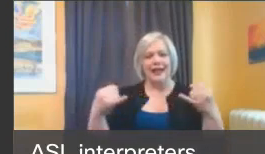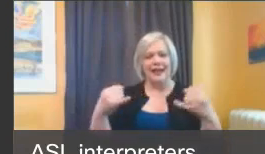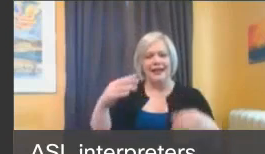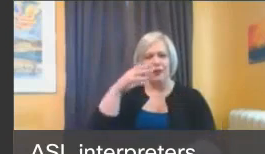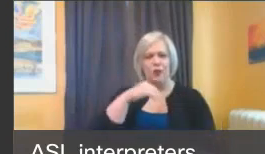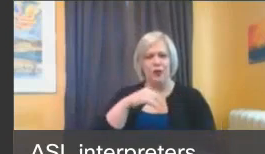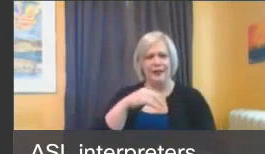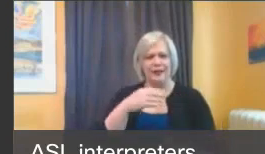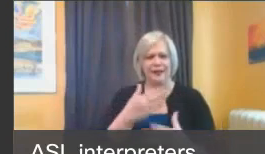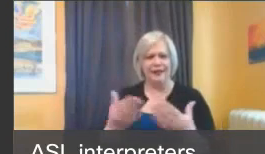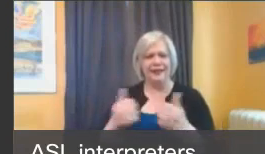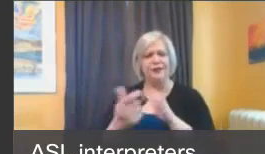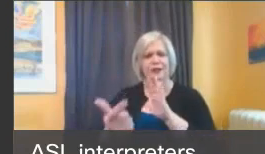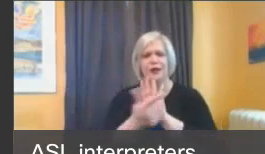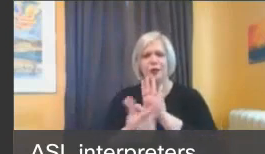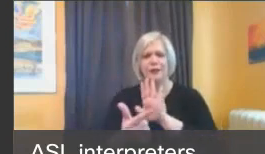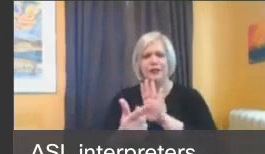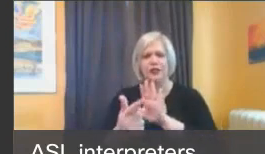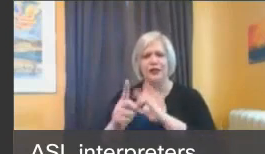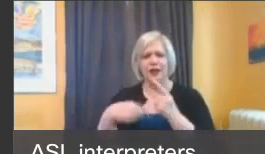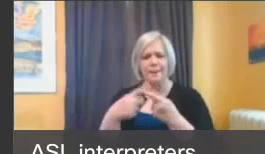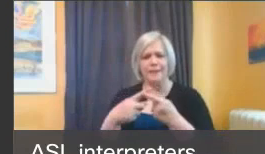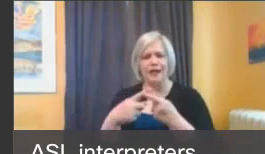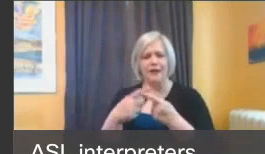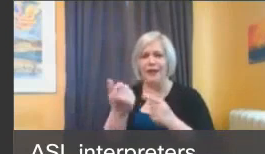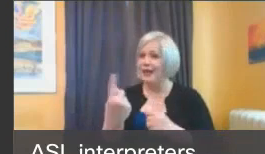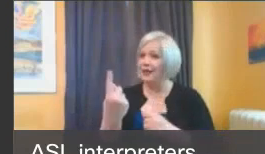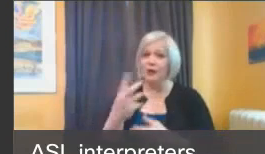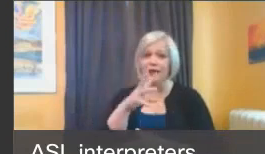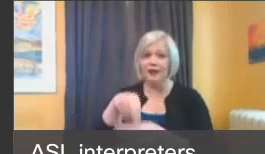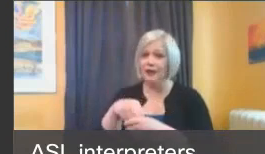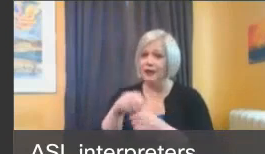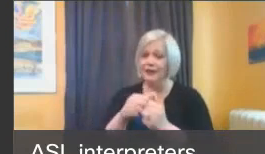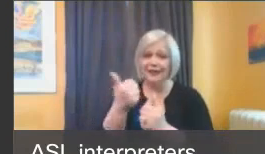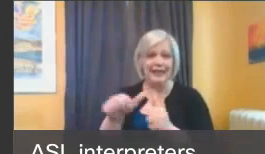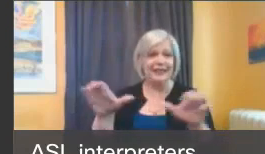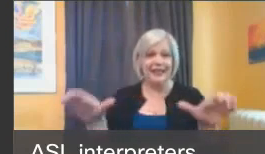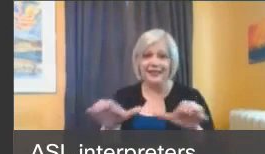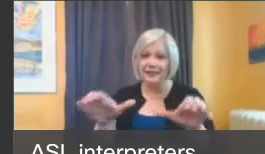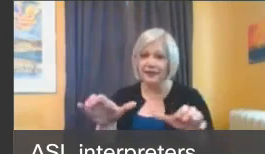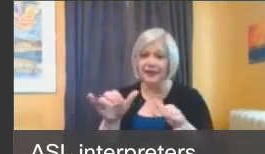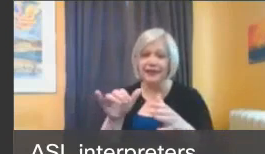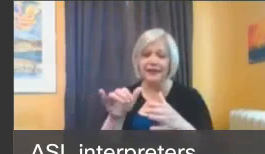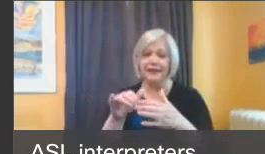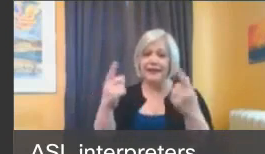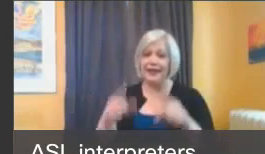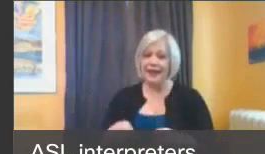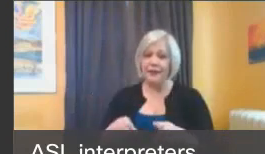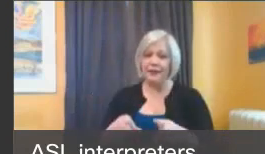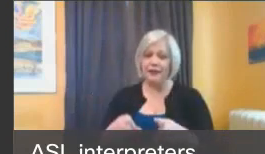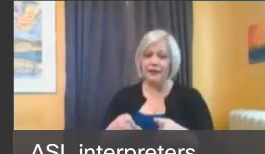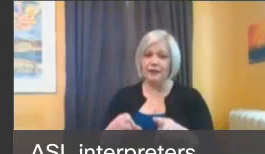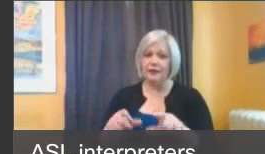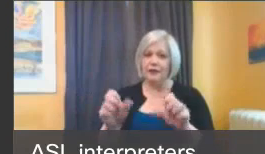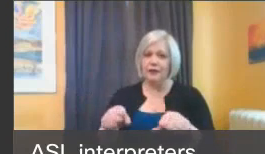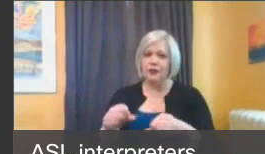So there was a prohibition on of anyone engaged in any activity that had the intent to influence voters,